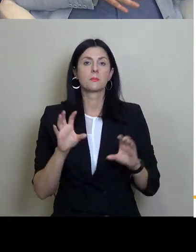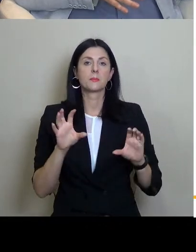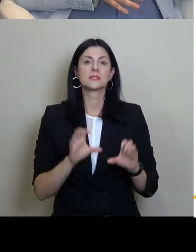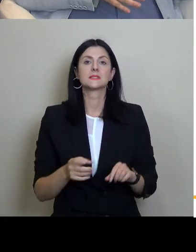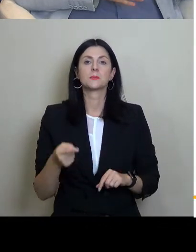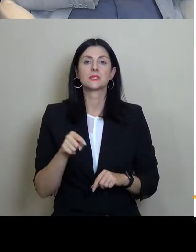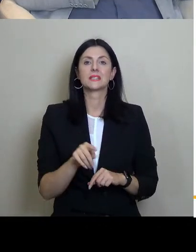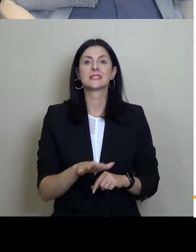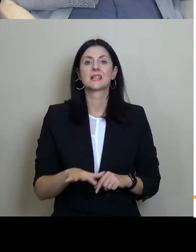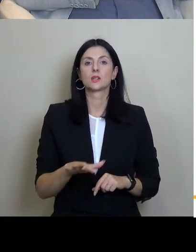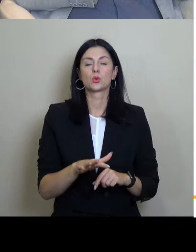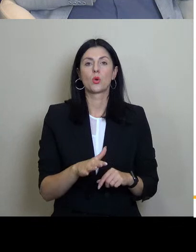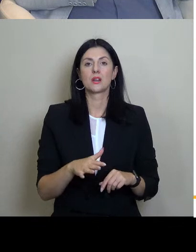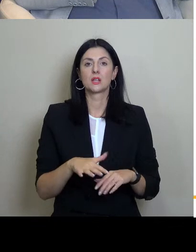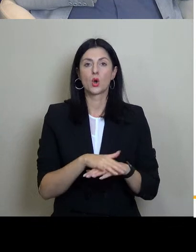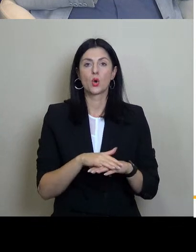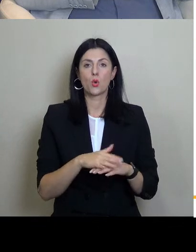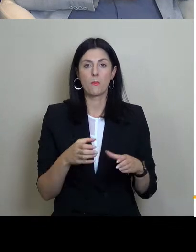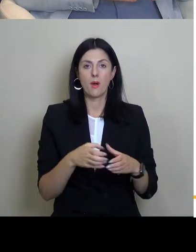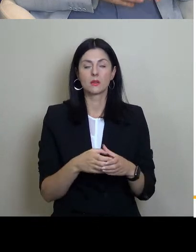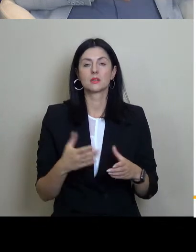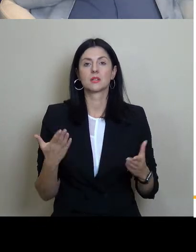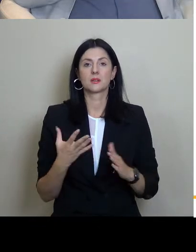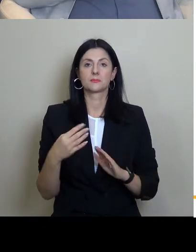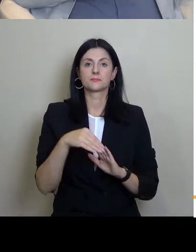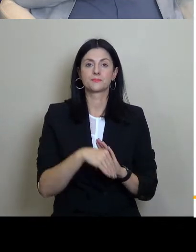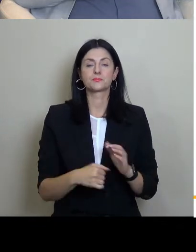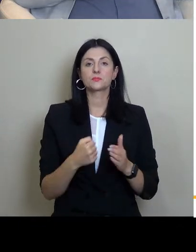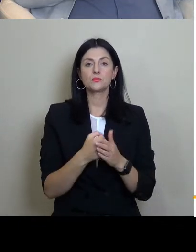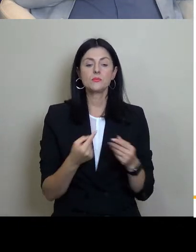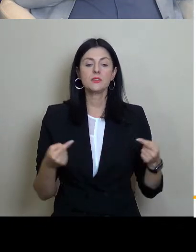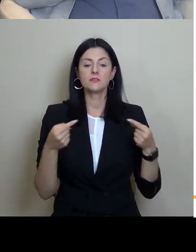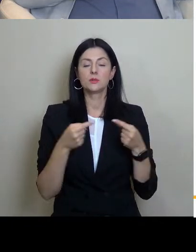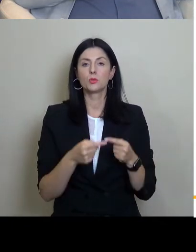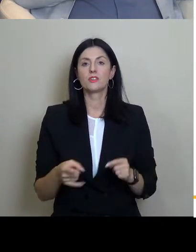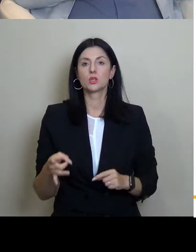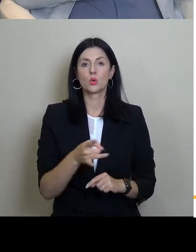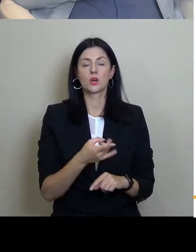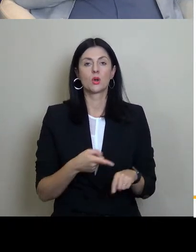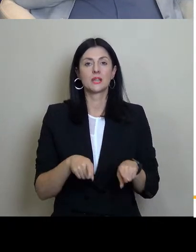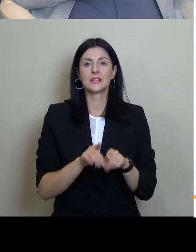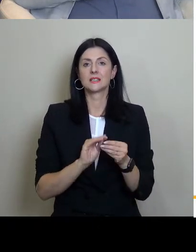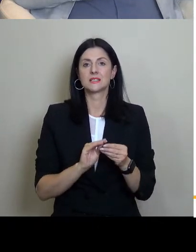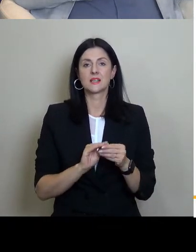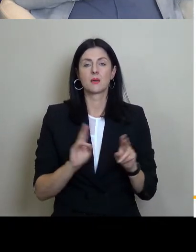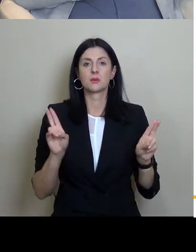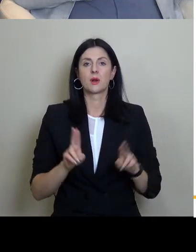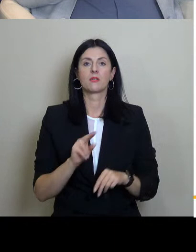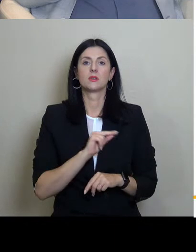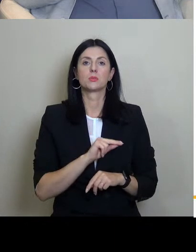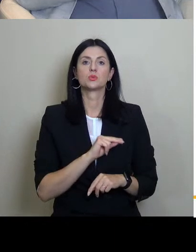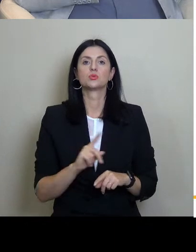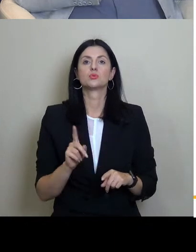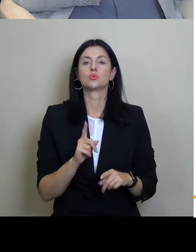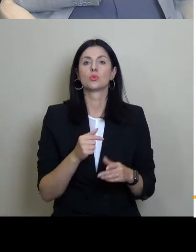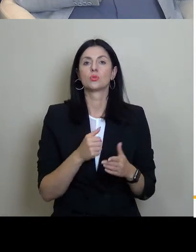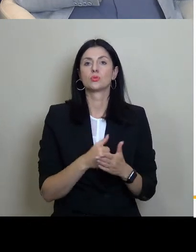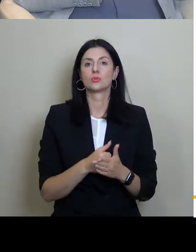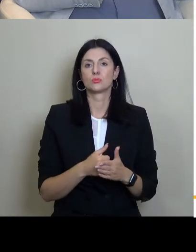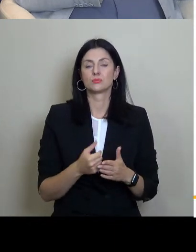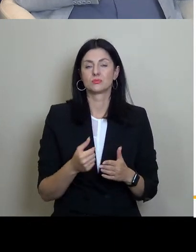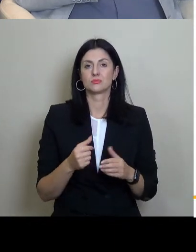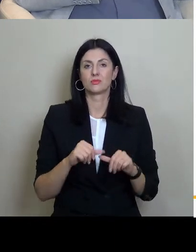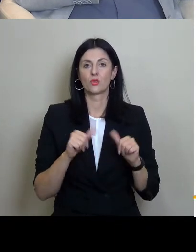the Rayon Council, we are taking into account the territorial communities which are part of this Rayon, but the same rules work as far